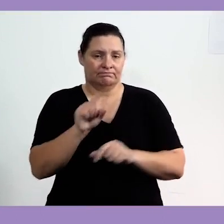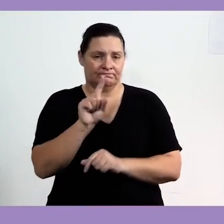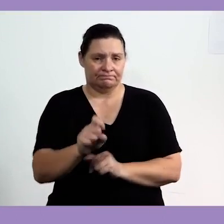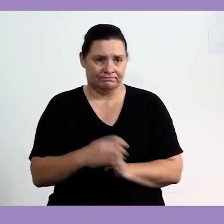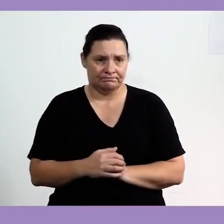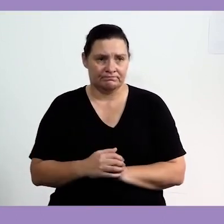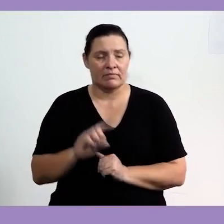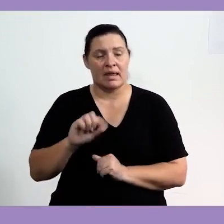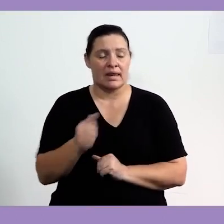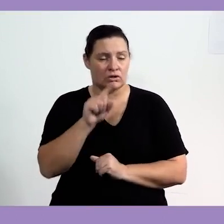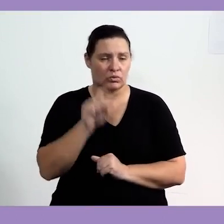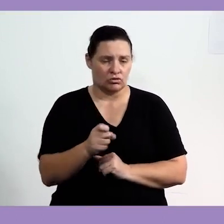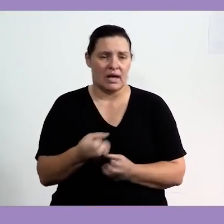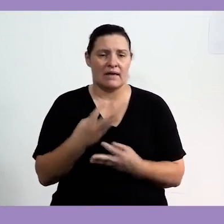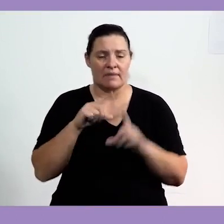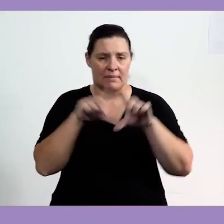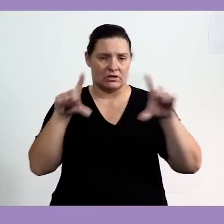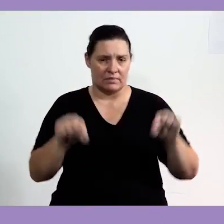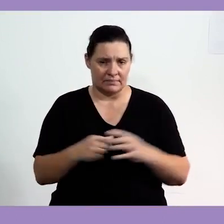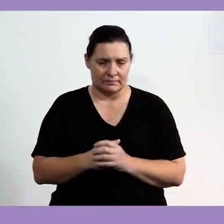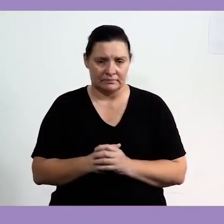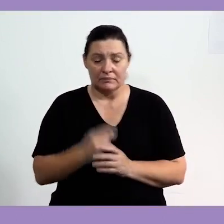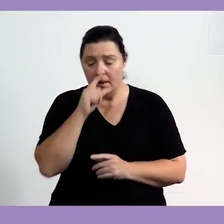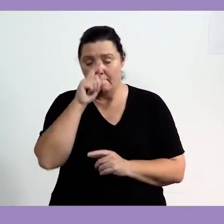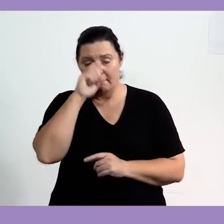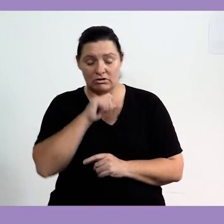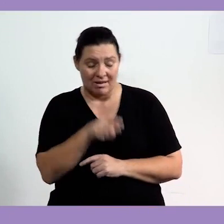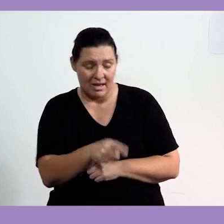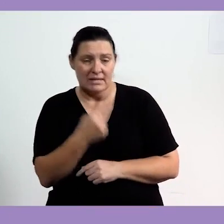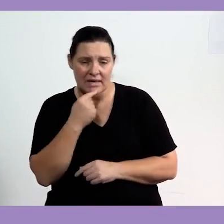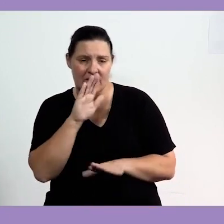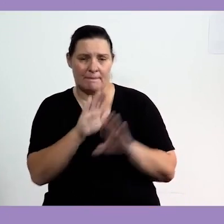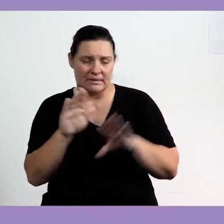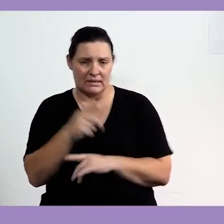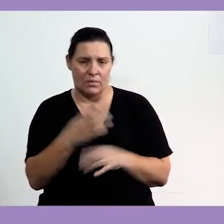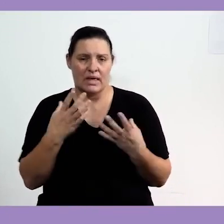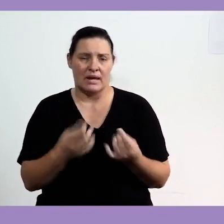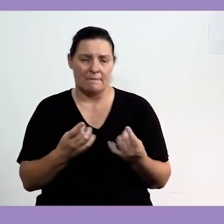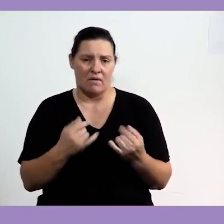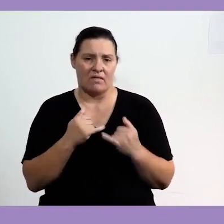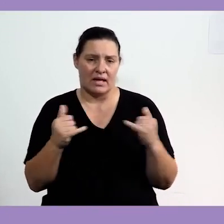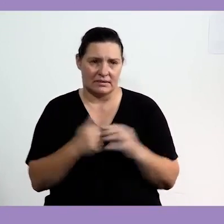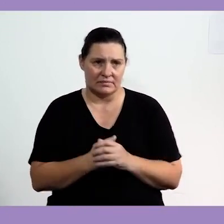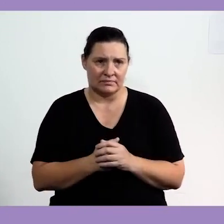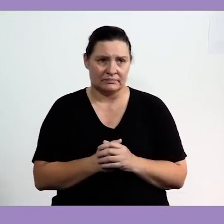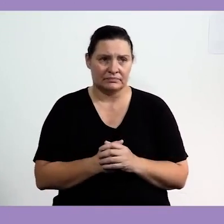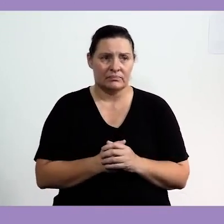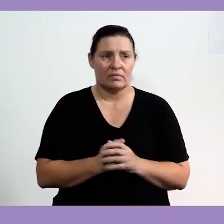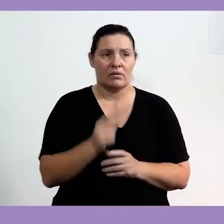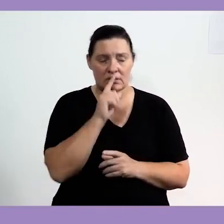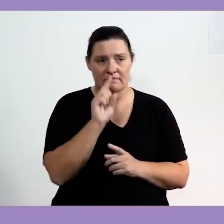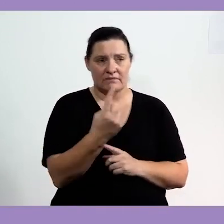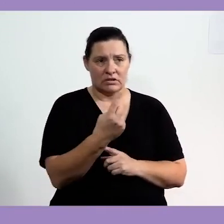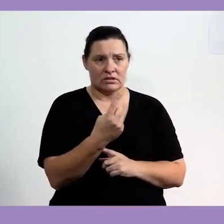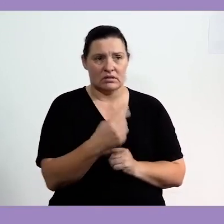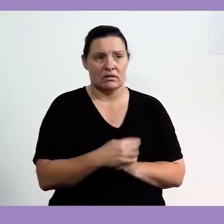Let's look at the next question. So the next question here, we are given a picture. And this picture is forming a pattern with the number of lines.